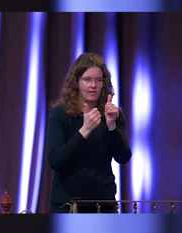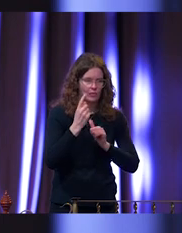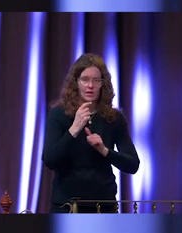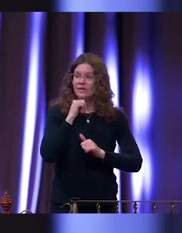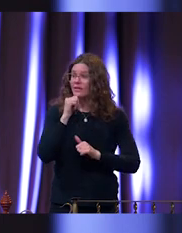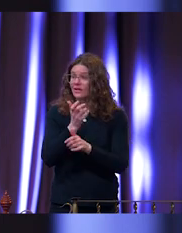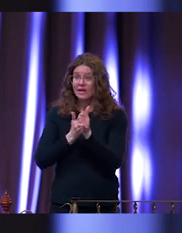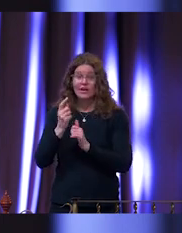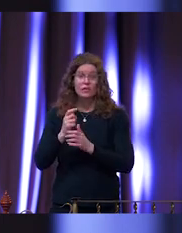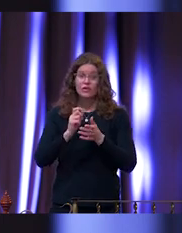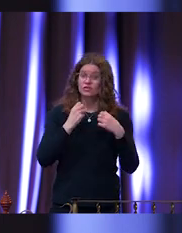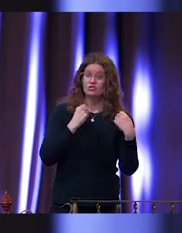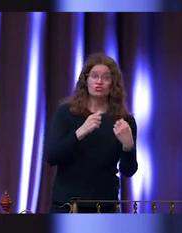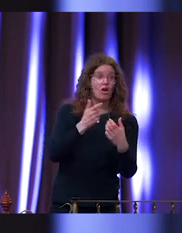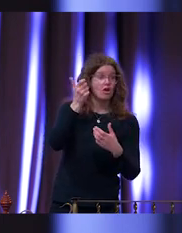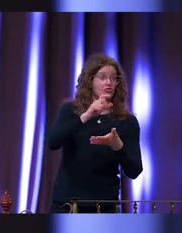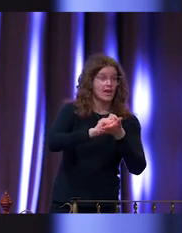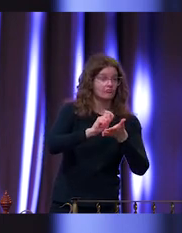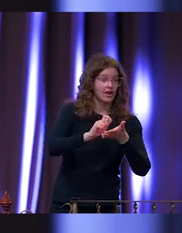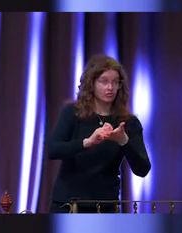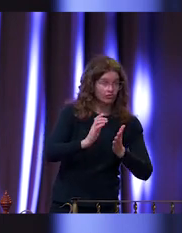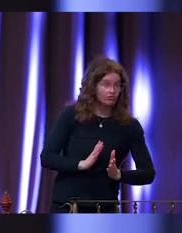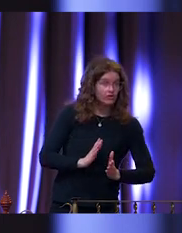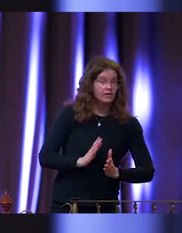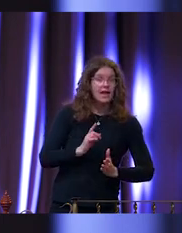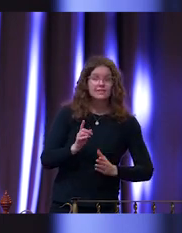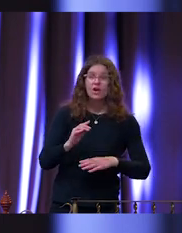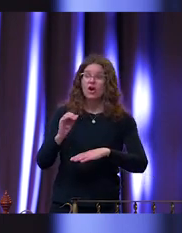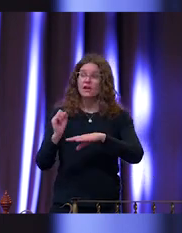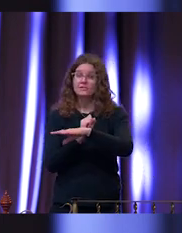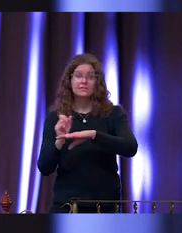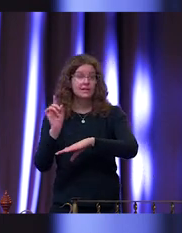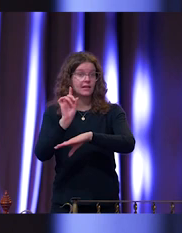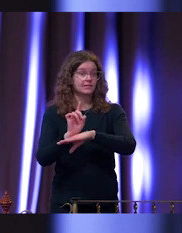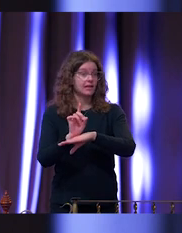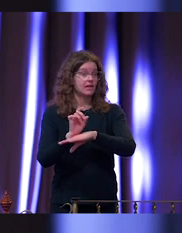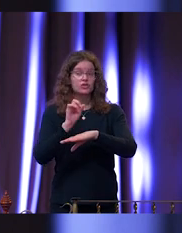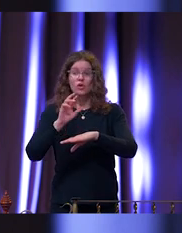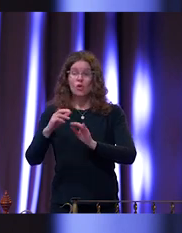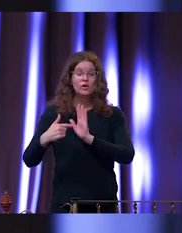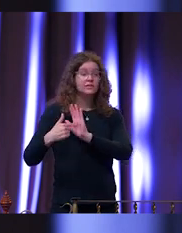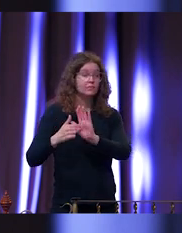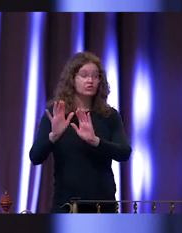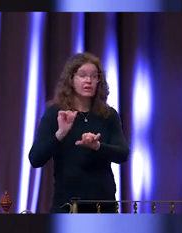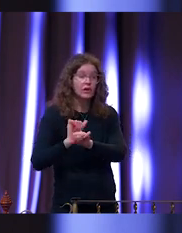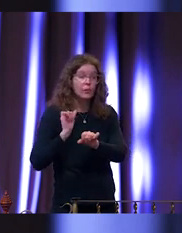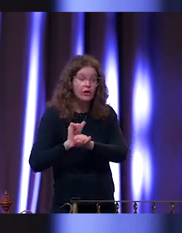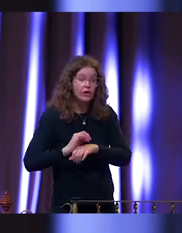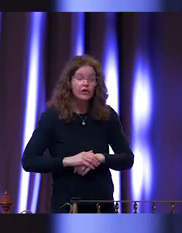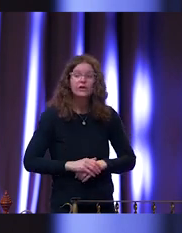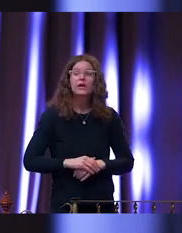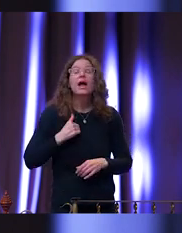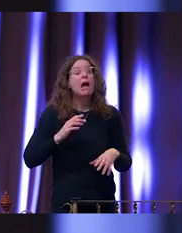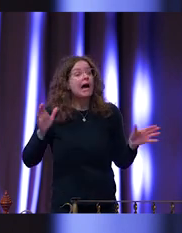strong of a grant writer as they are of standing on stage or actually demonstrating through the work that they do. I would encourage